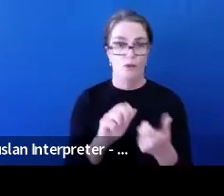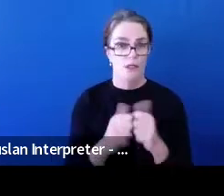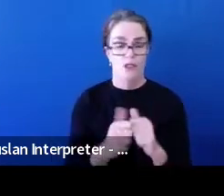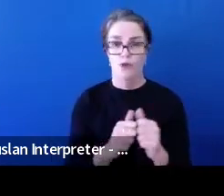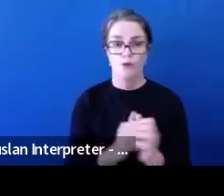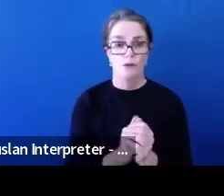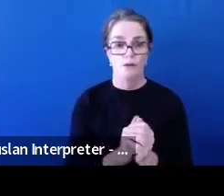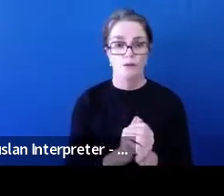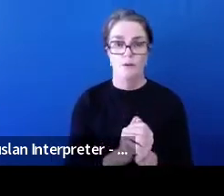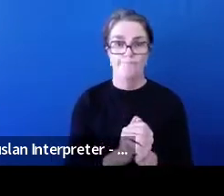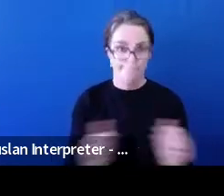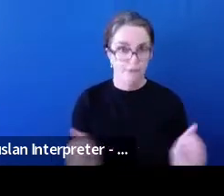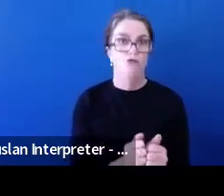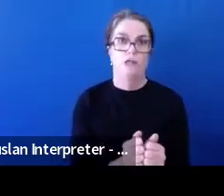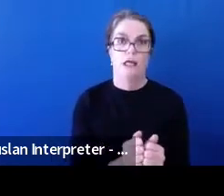Absolutely.